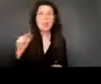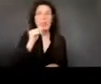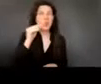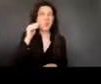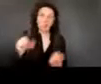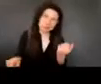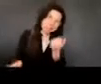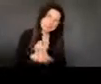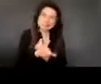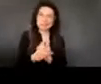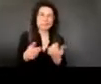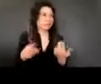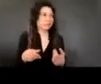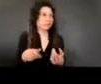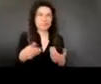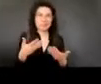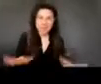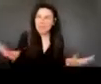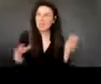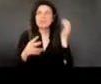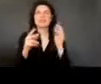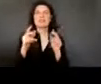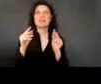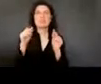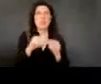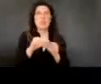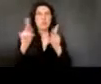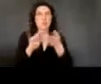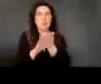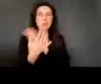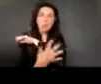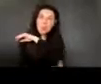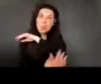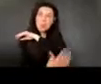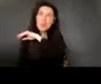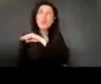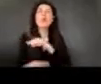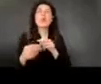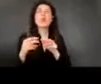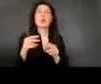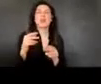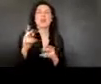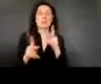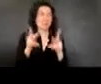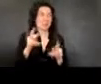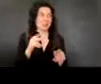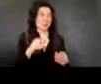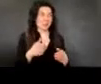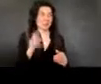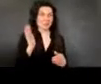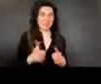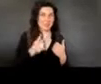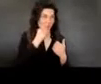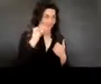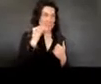heightening of the problem of poverty, and people being separated from their homes. I mean, I think we're